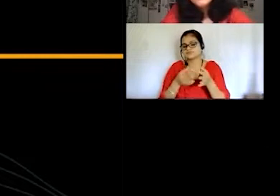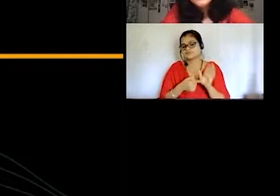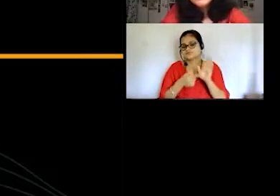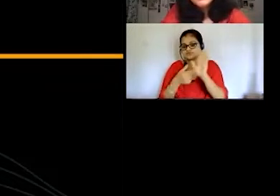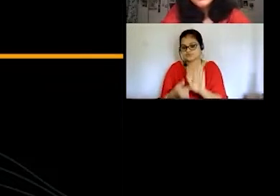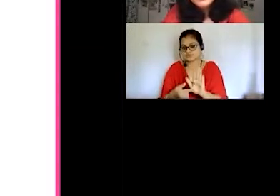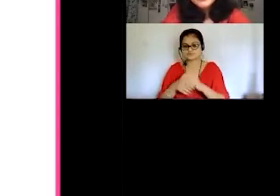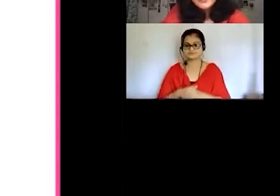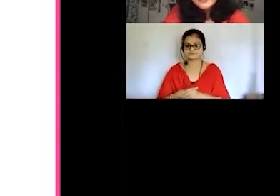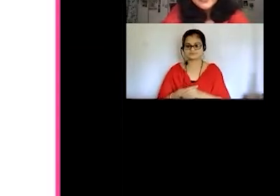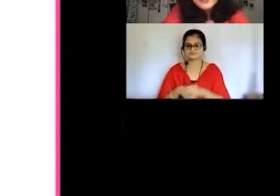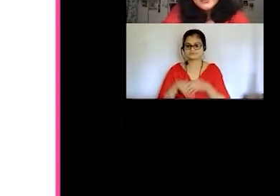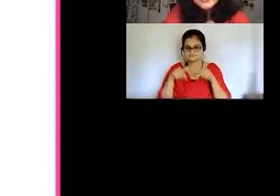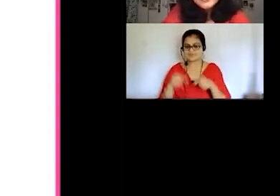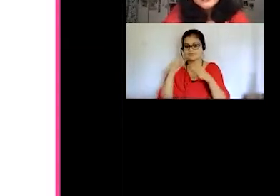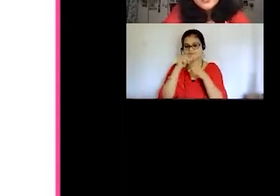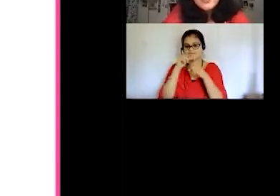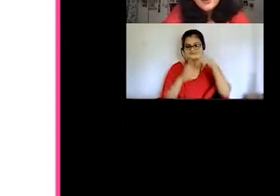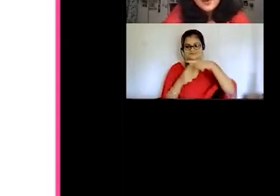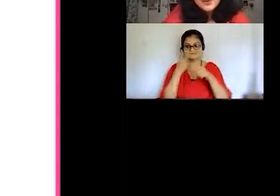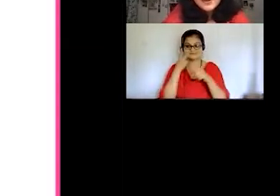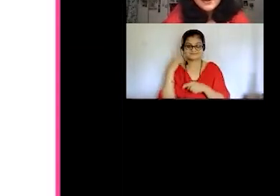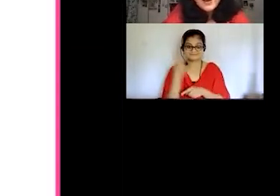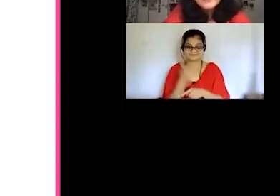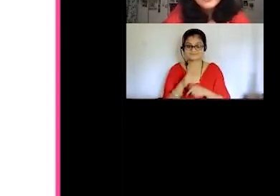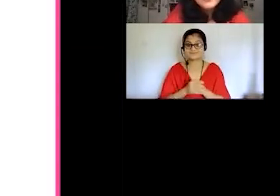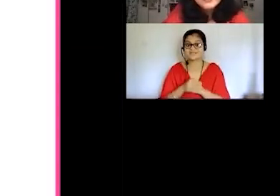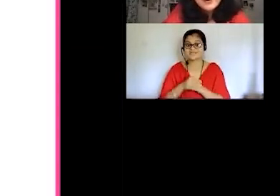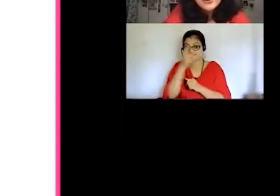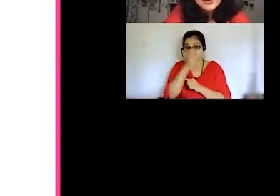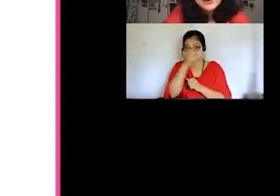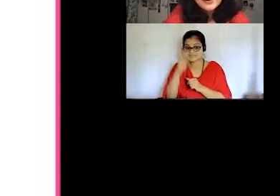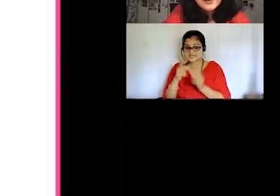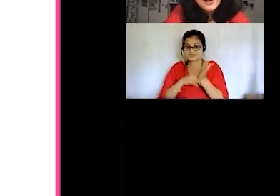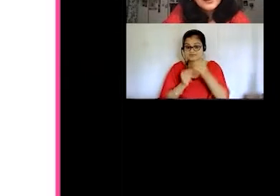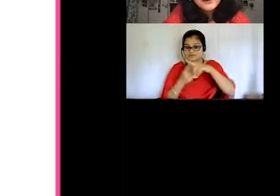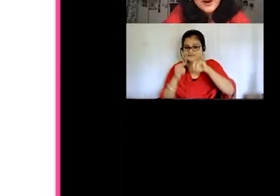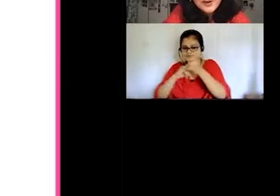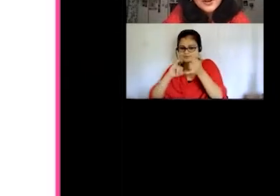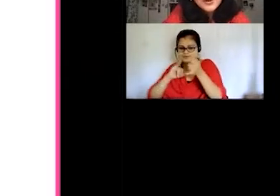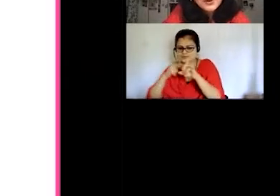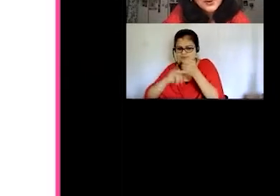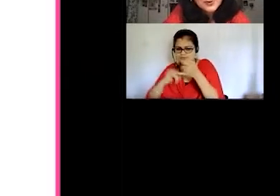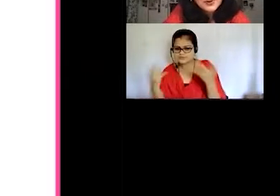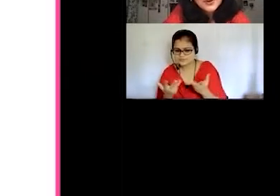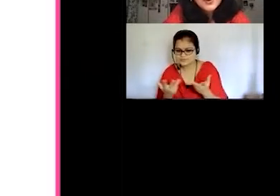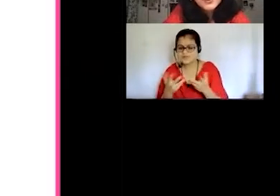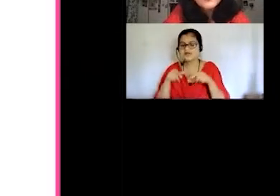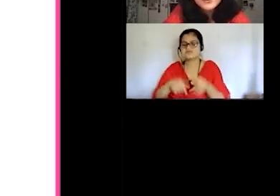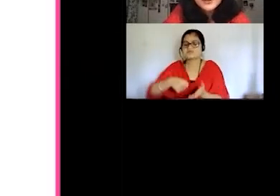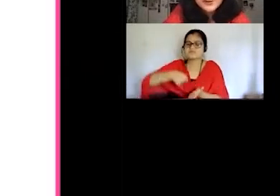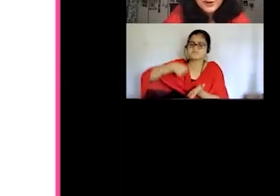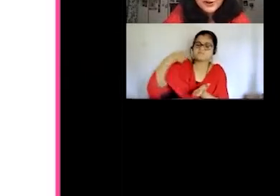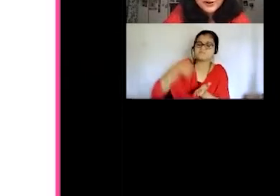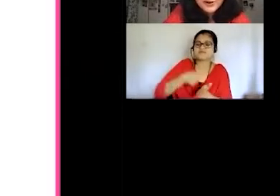If you take a look at the slide, the 7 notes and their expansions are the foundation stone to